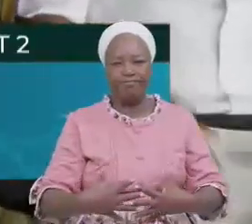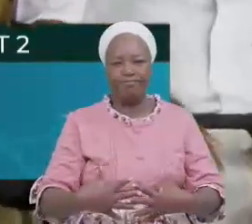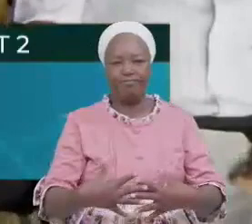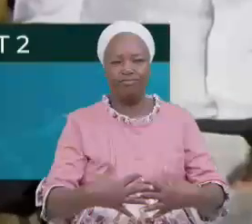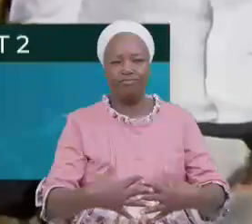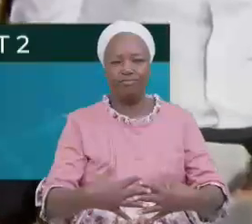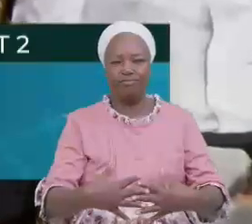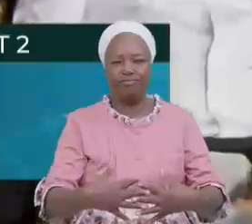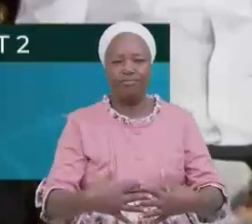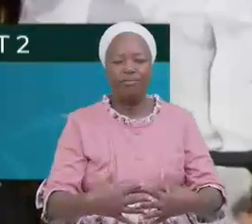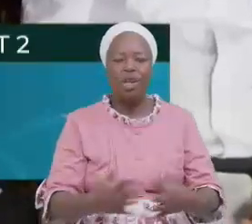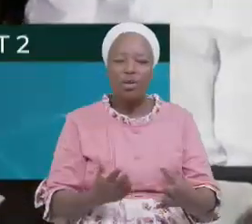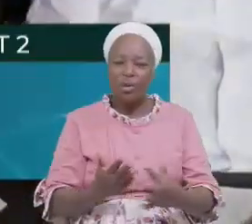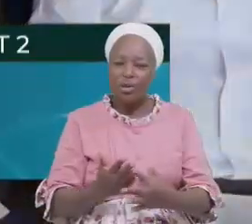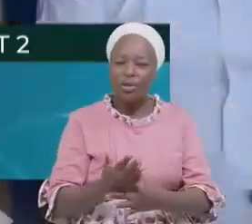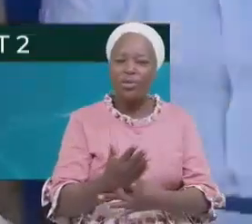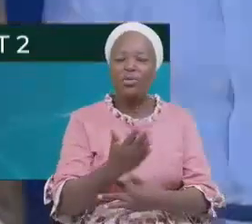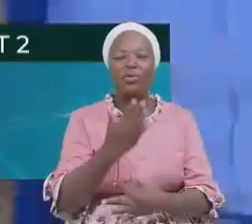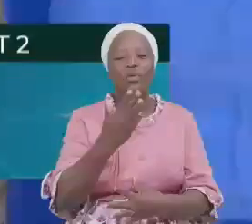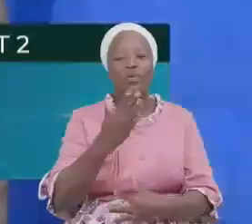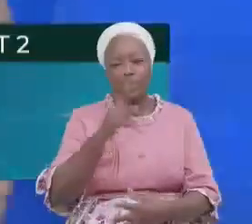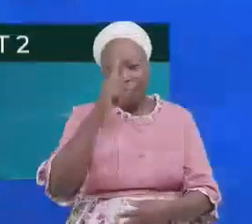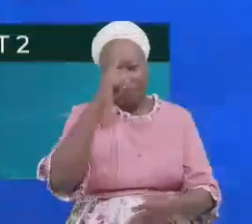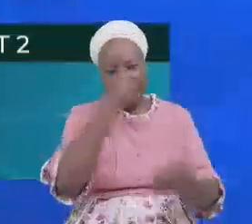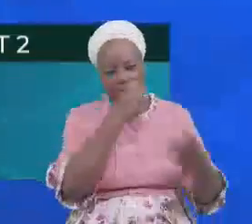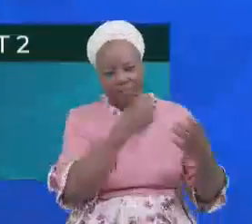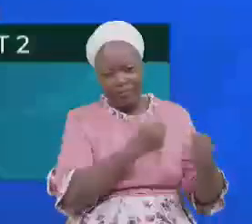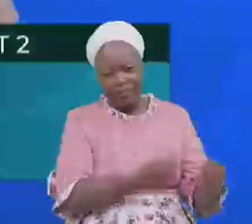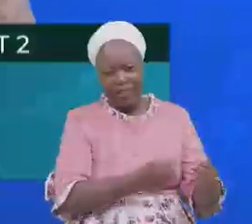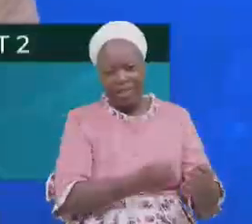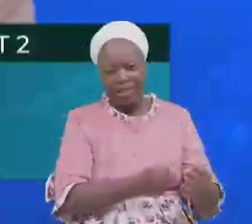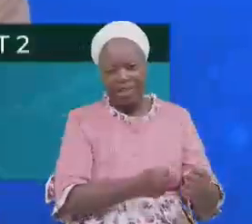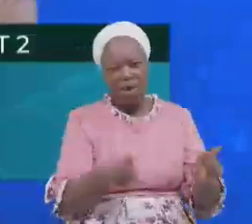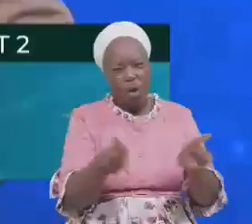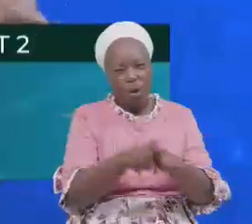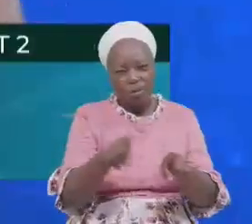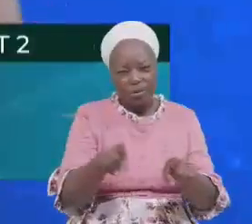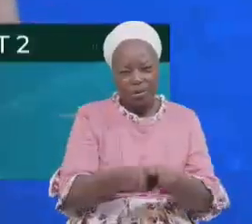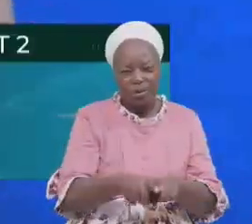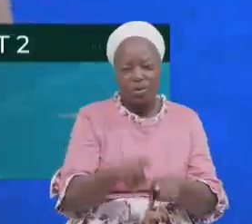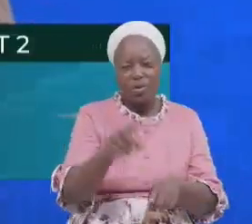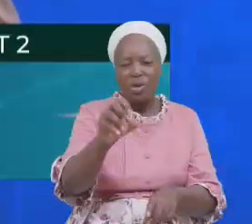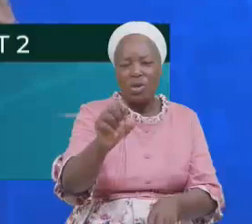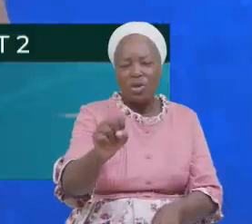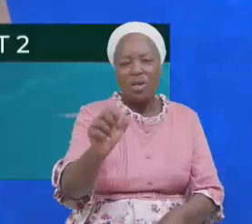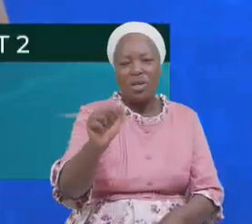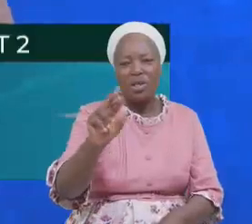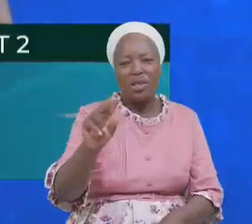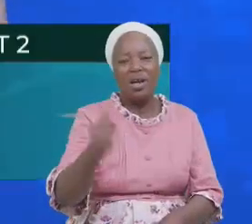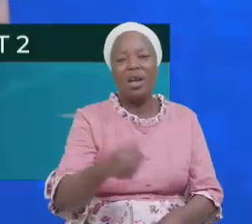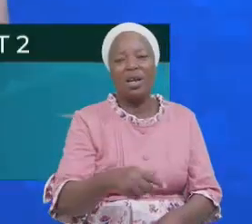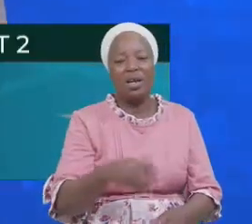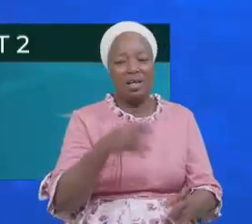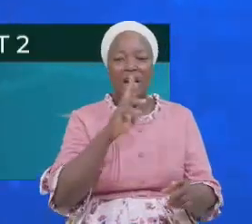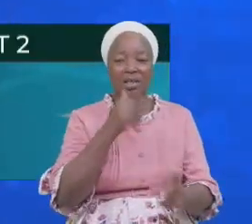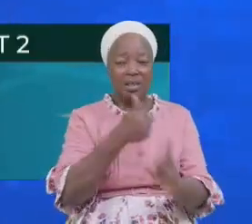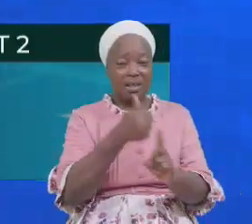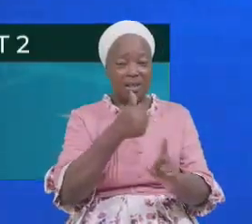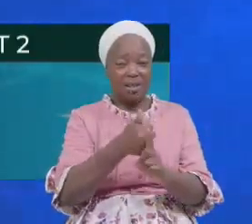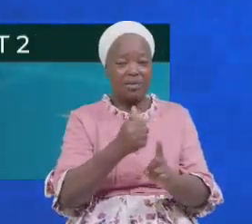Through faith also Sarah herself received strength to conceive